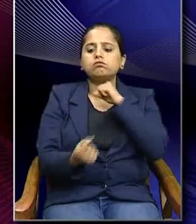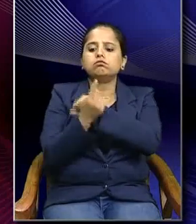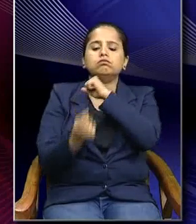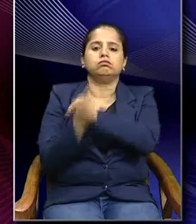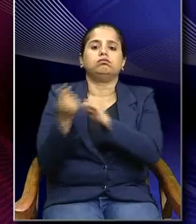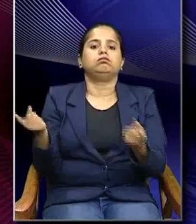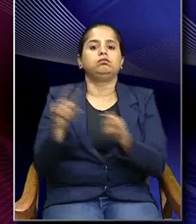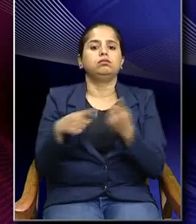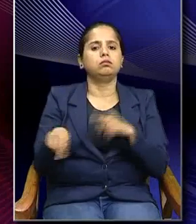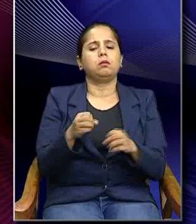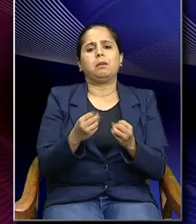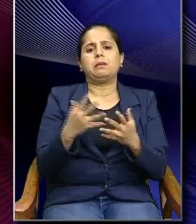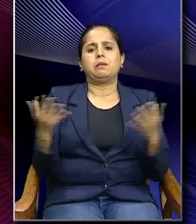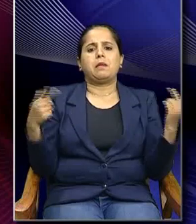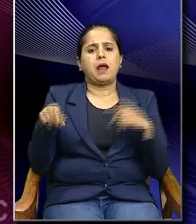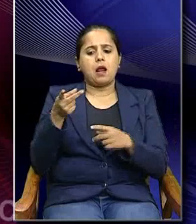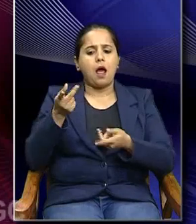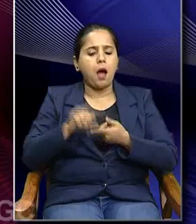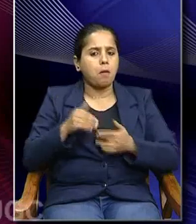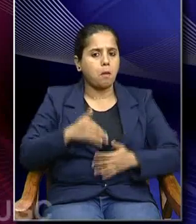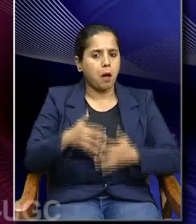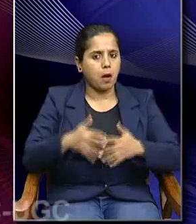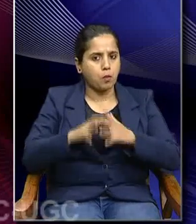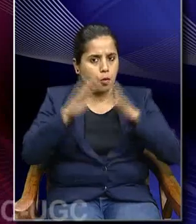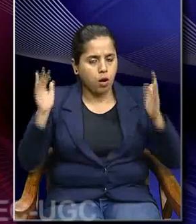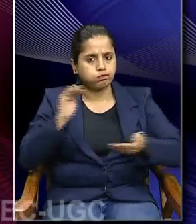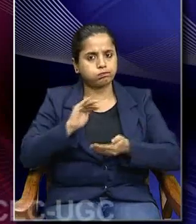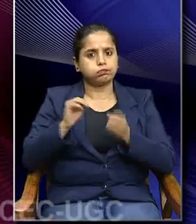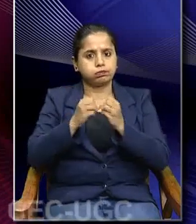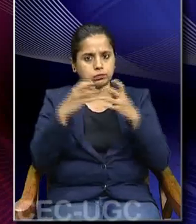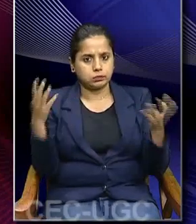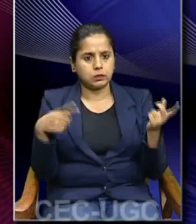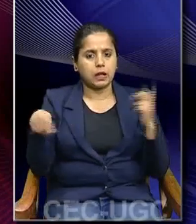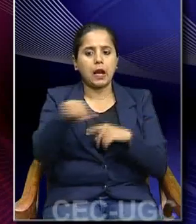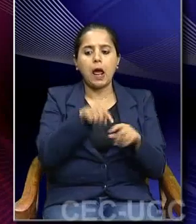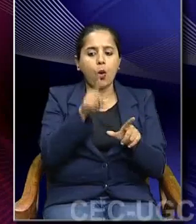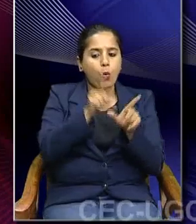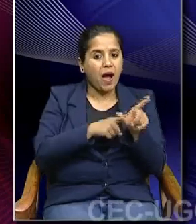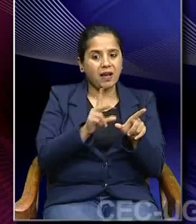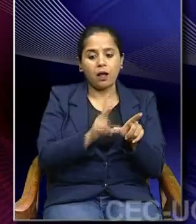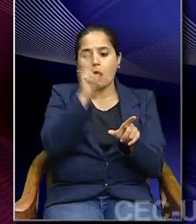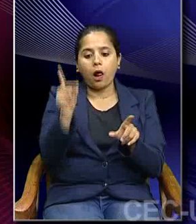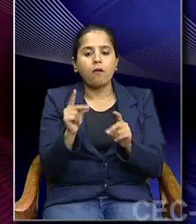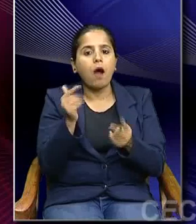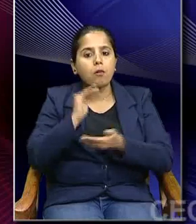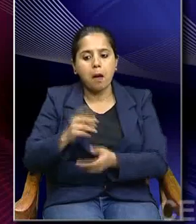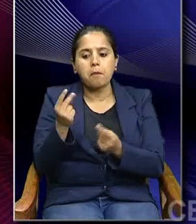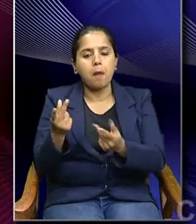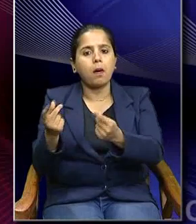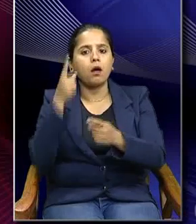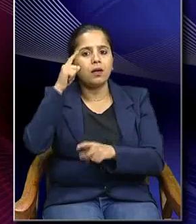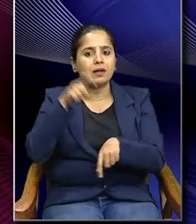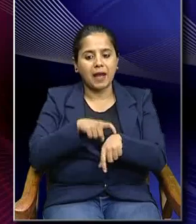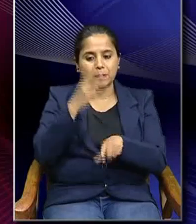because of too many reproduction, not much space between two children, leads to kind of